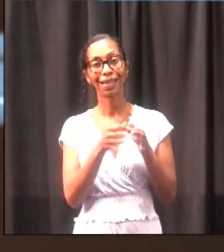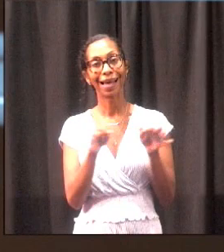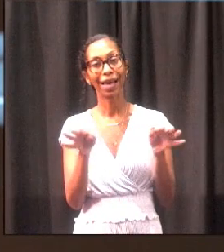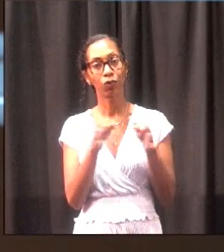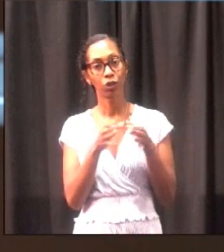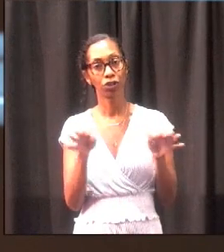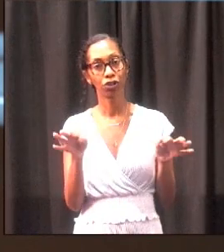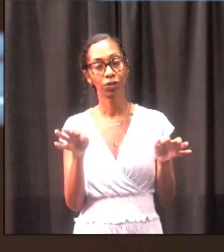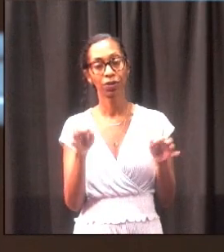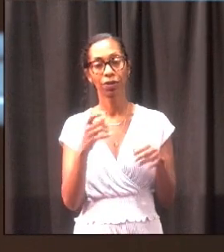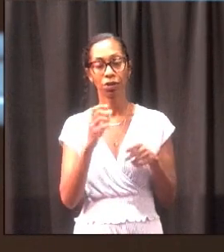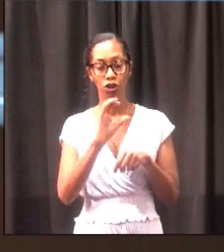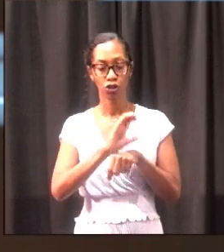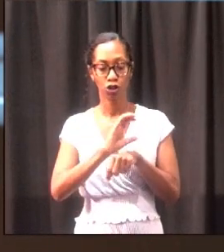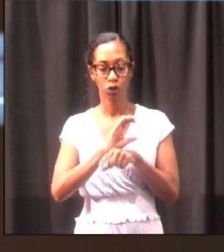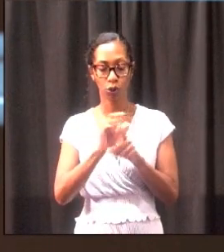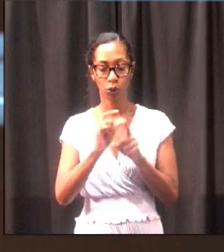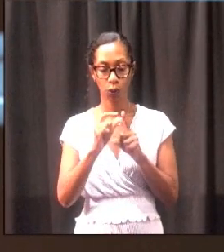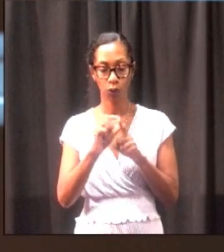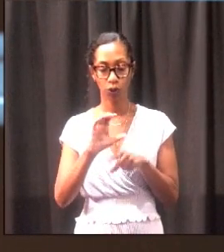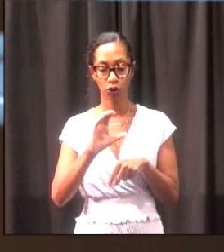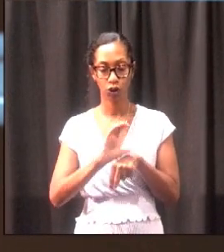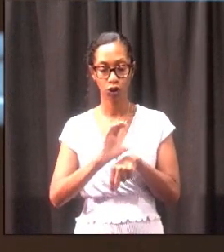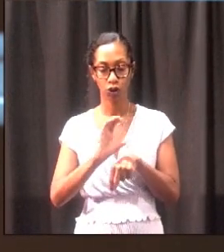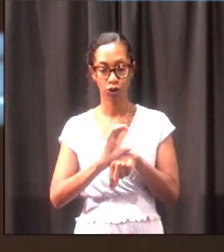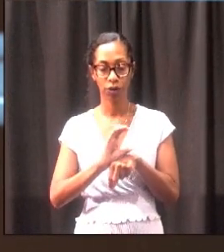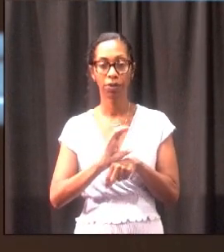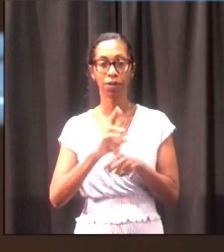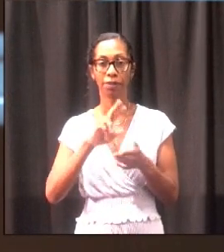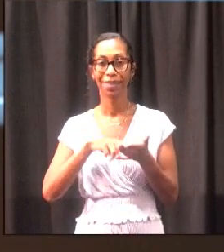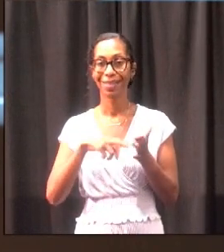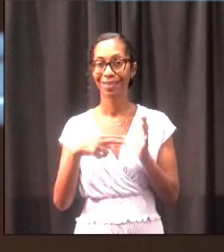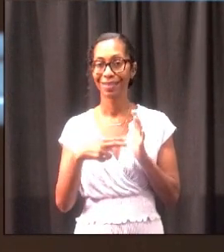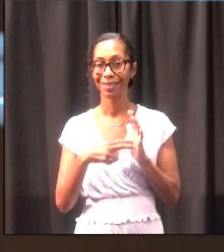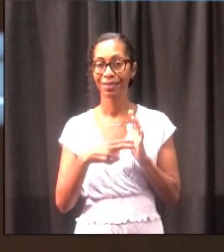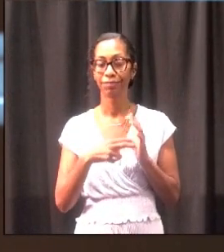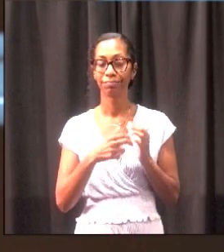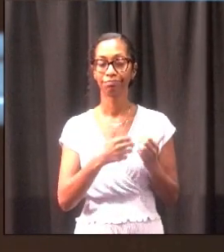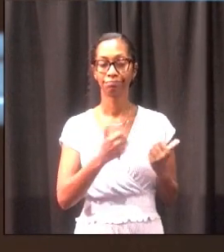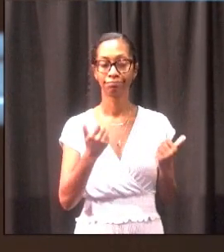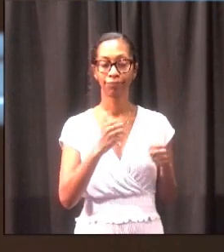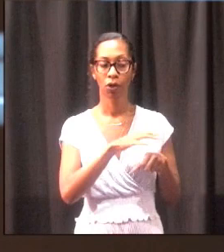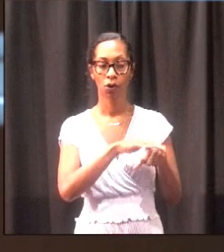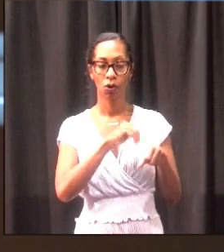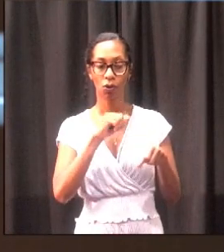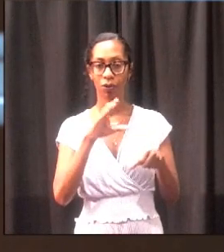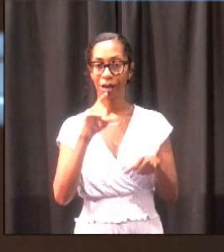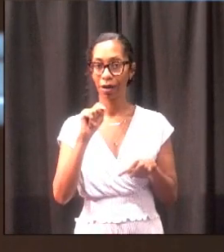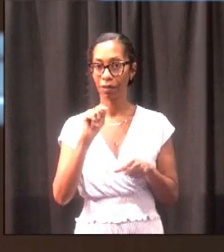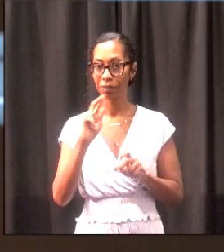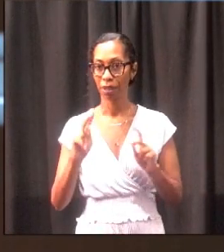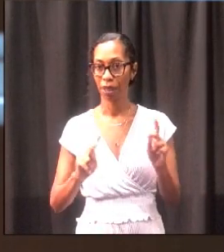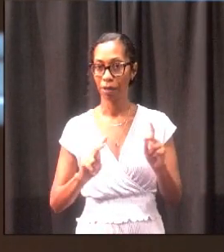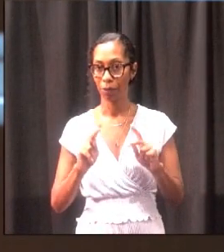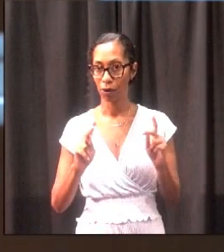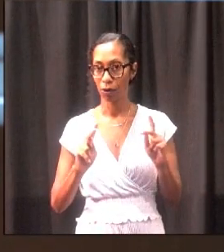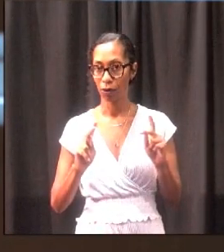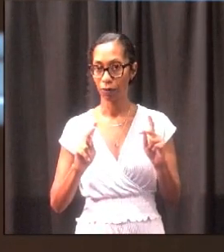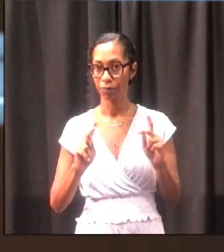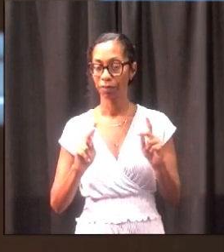the word church here in the Greek language means a called out people. It is the assembly. It is